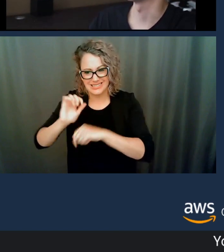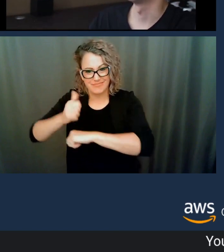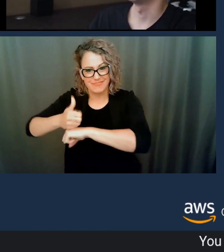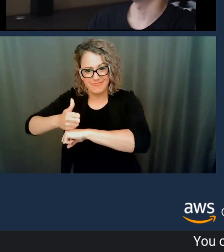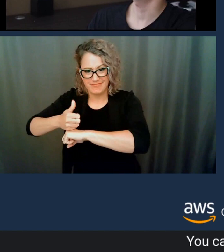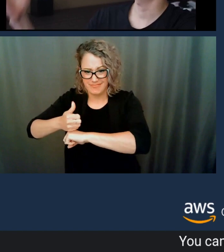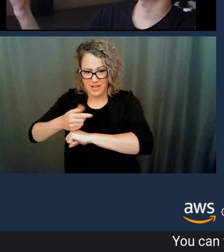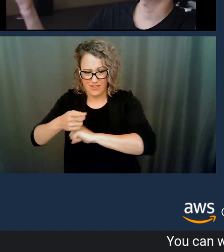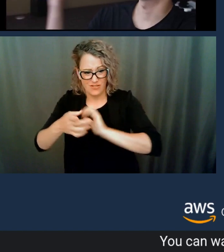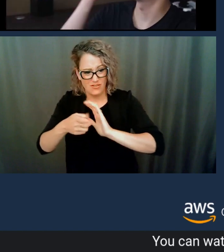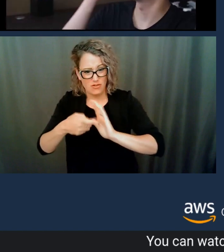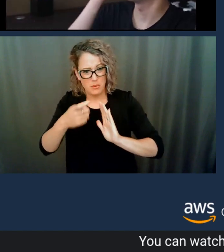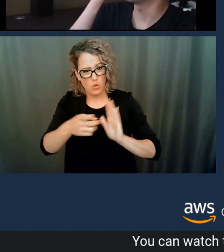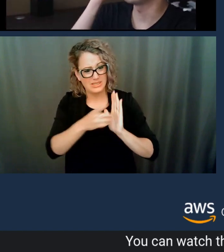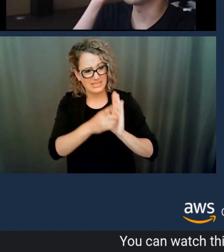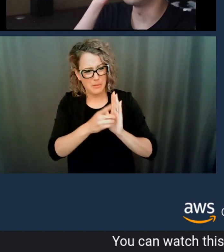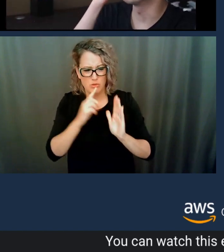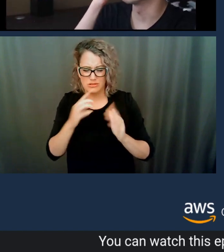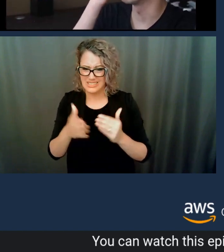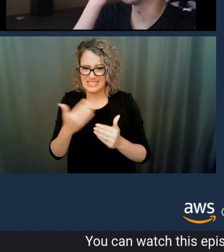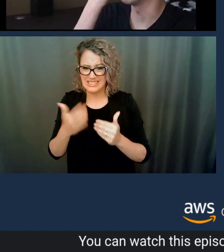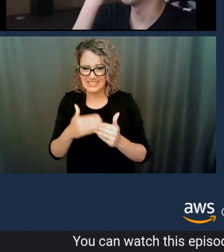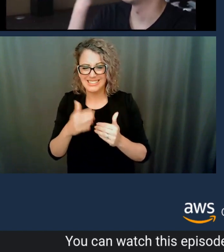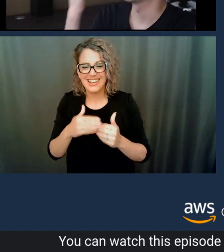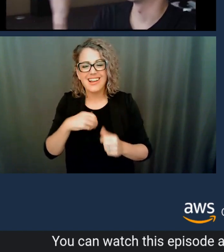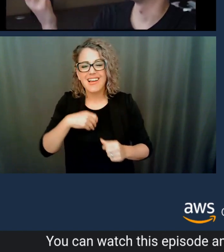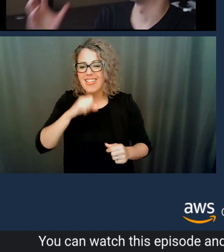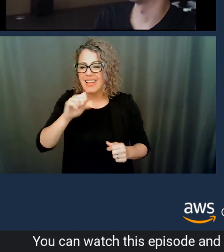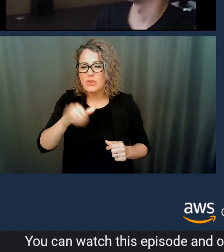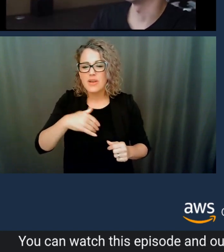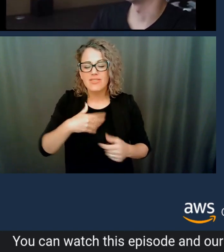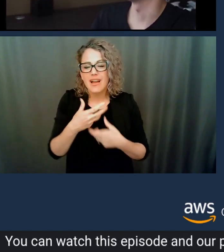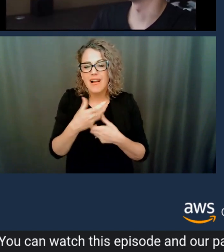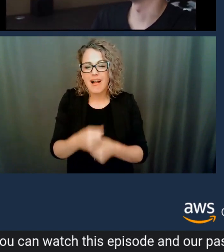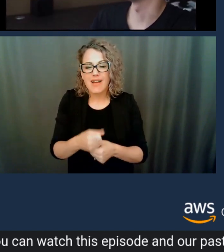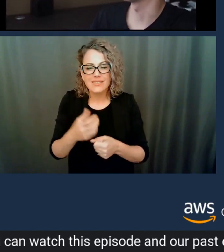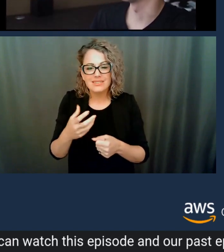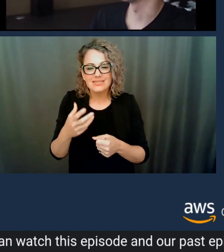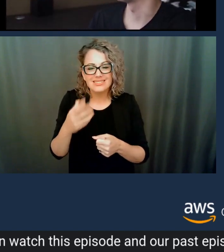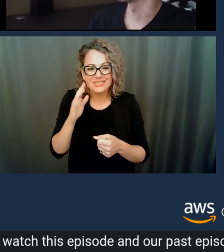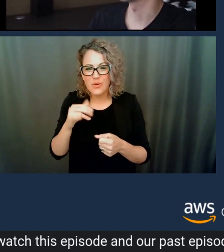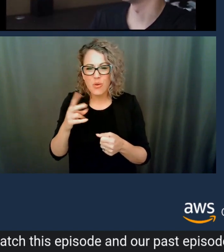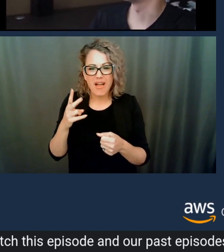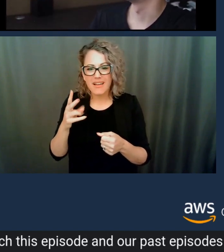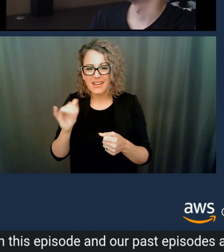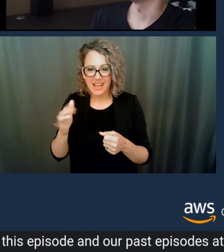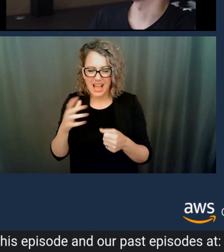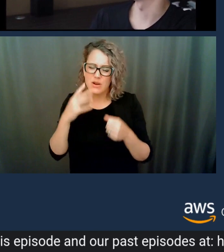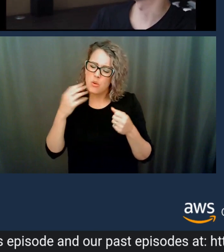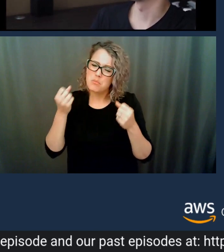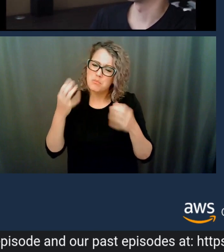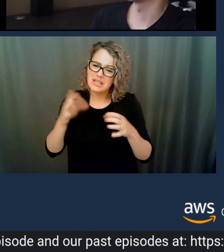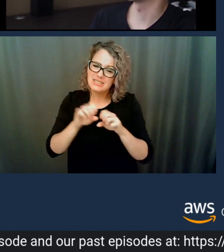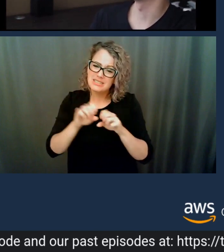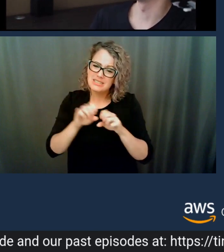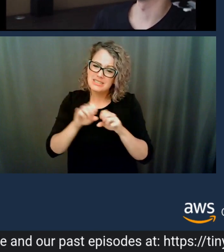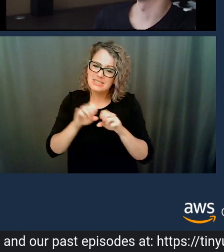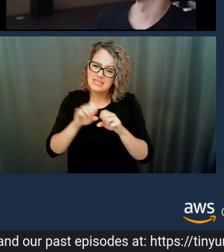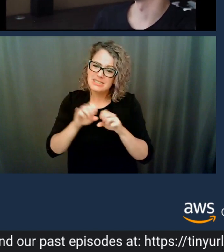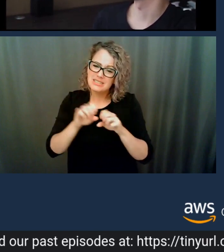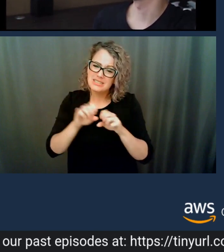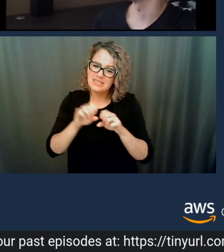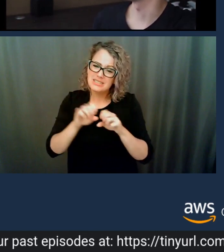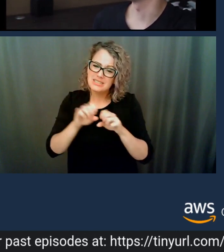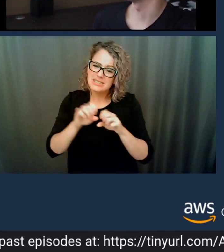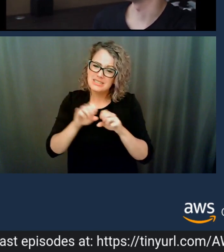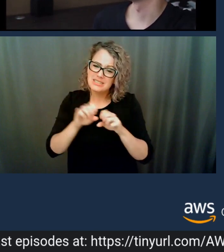use. I love the fact that you have that confidence interval kind of embedded in that. And I know a lot of AI systems do this, but I can imagine it becomes super useful if somebody